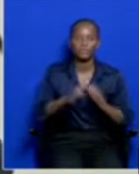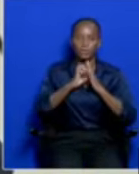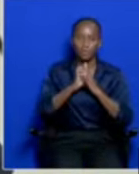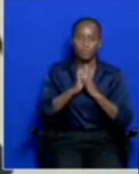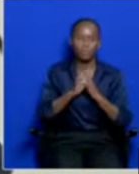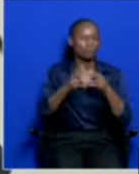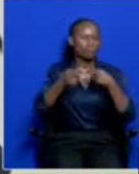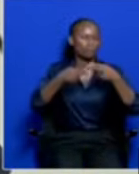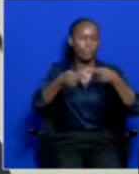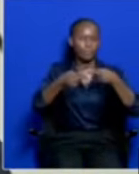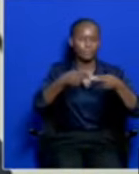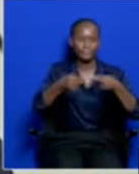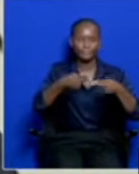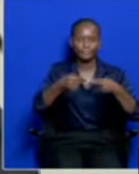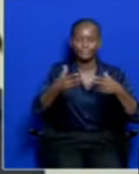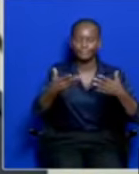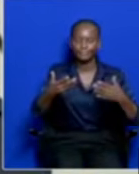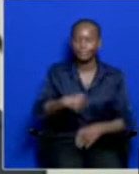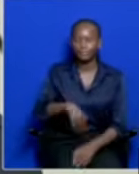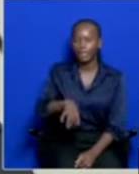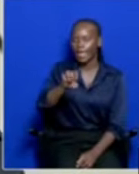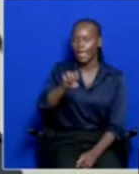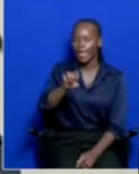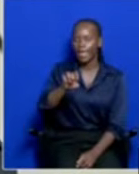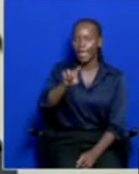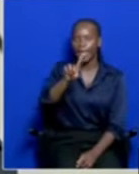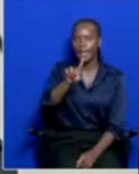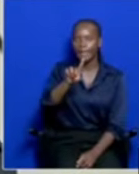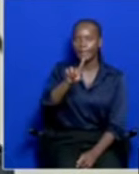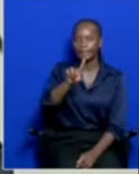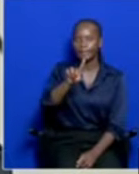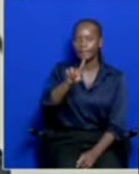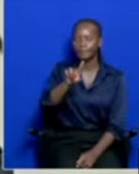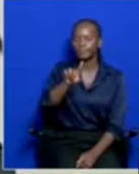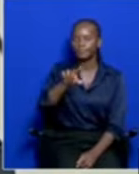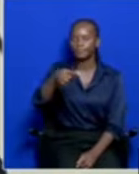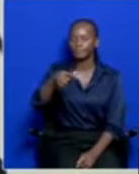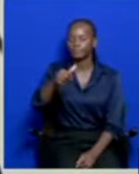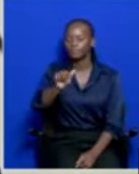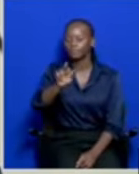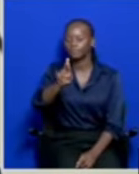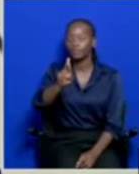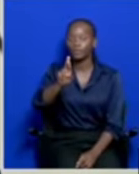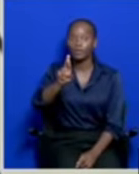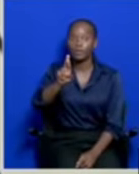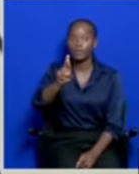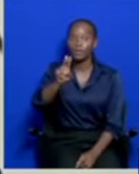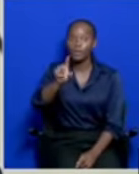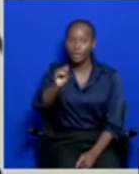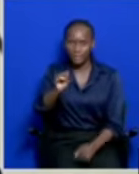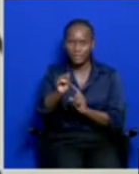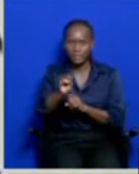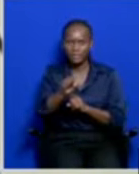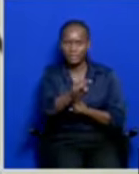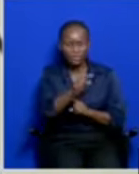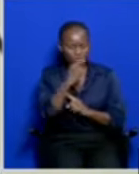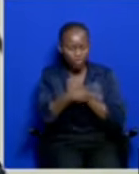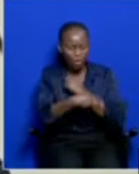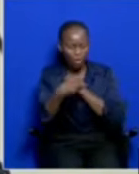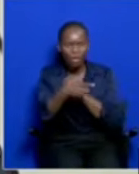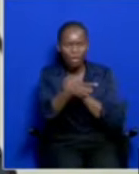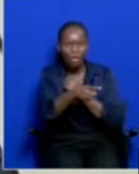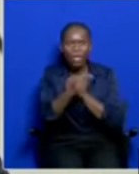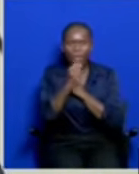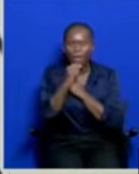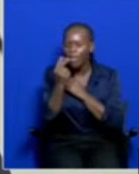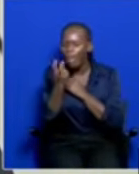shoplifted at Edgar's, and Edgar's needs that property immediately. Then a police